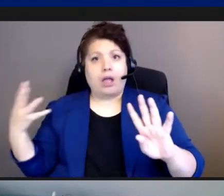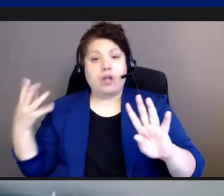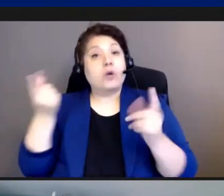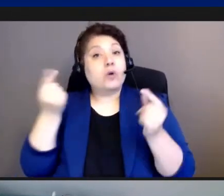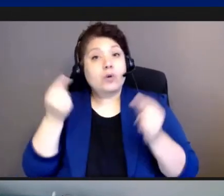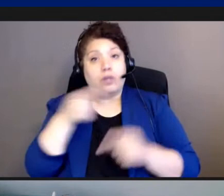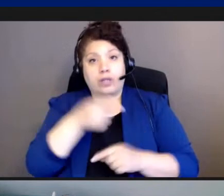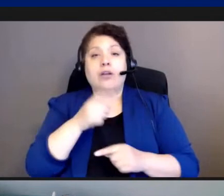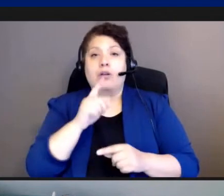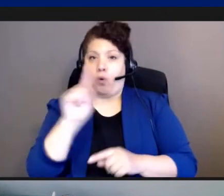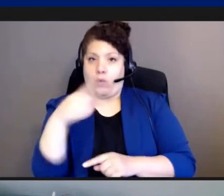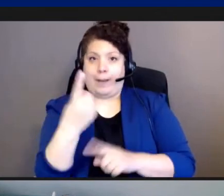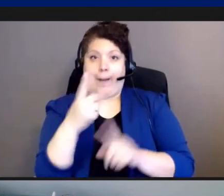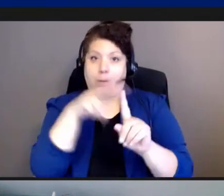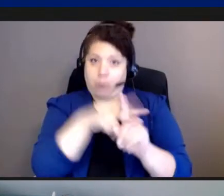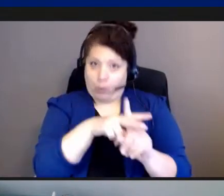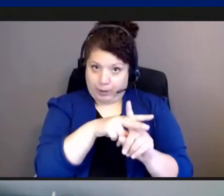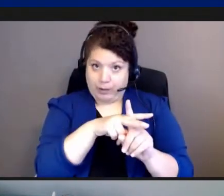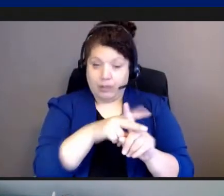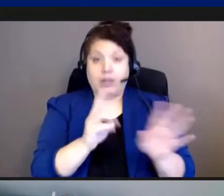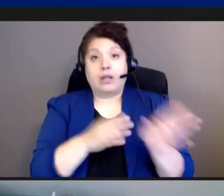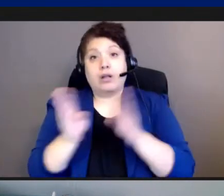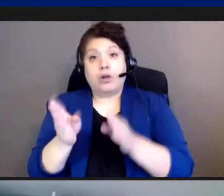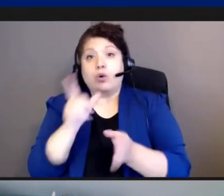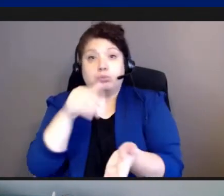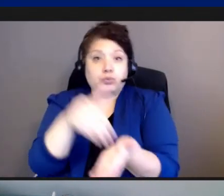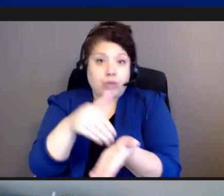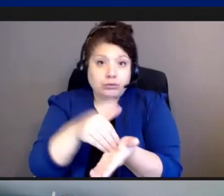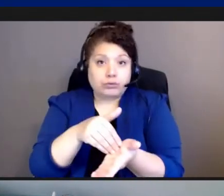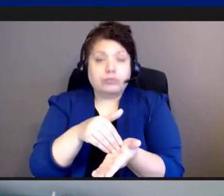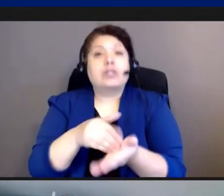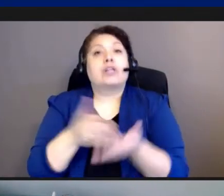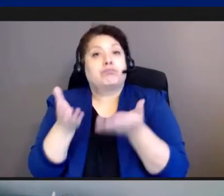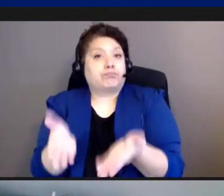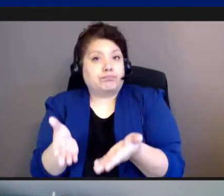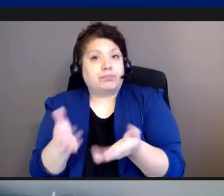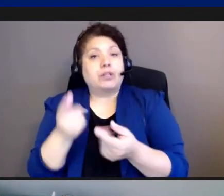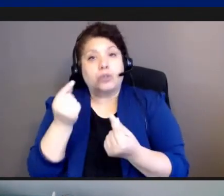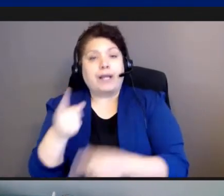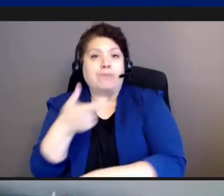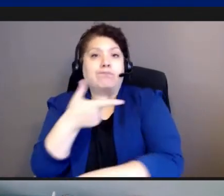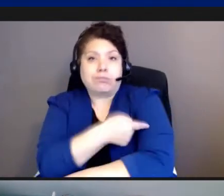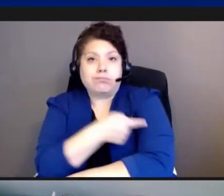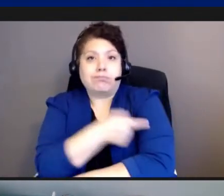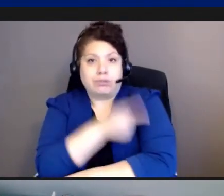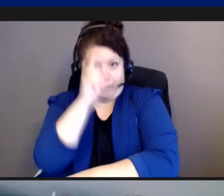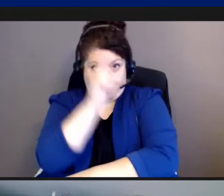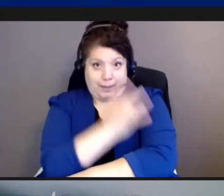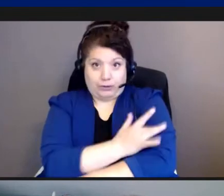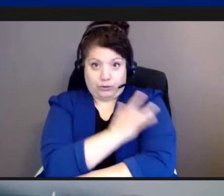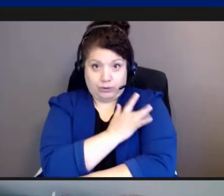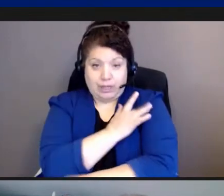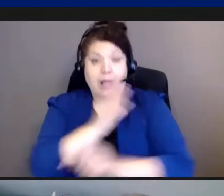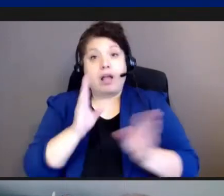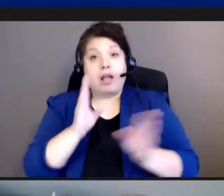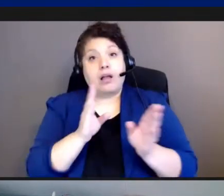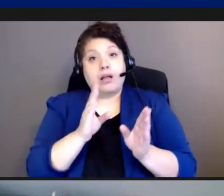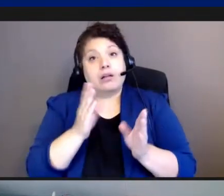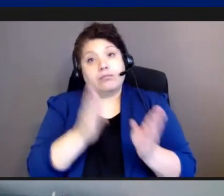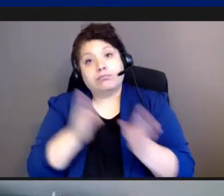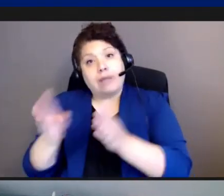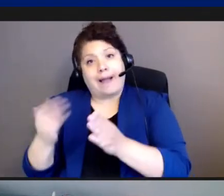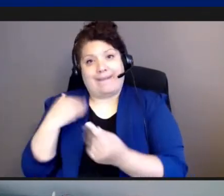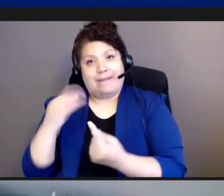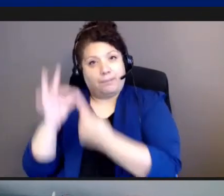by appointment. Physicians and primary care providers who will be providing flu vaccine to their patients, and targeted immunization clinics